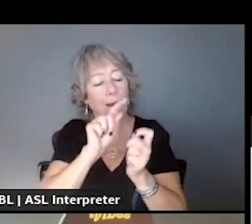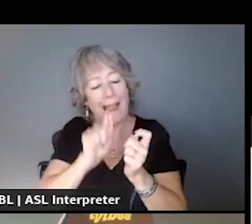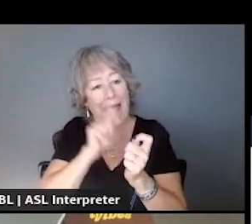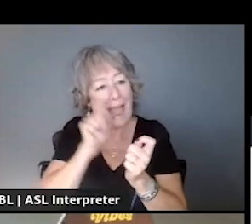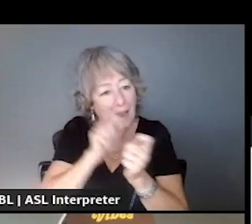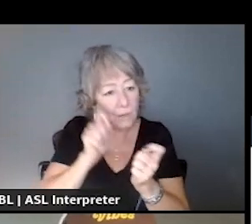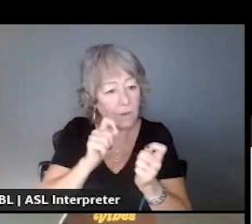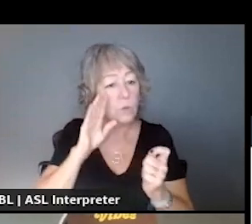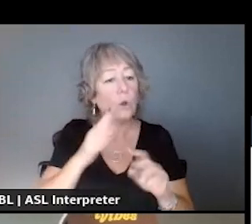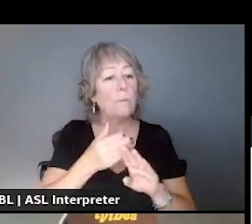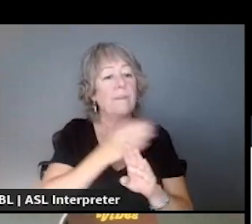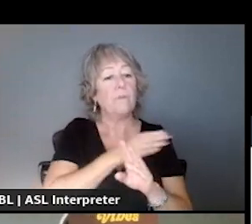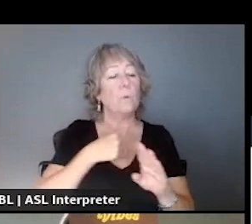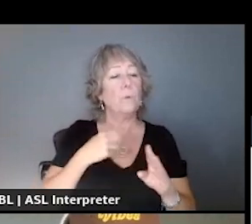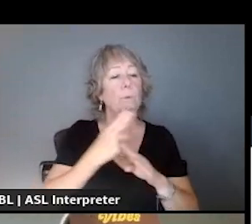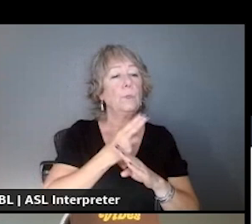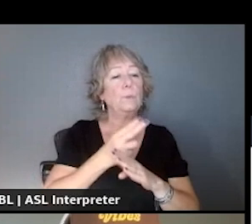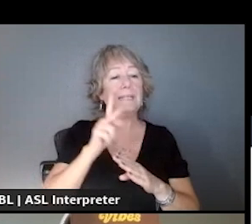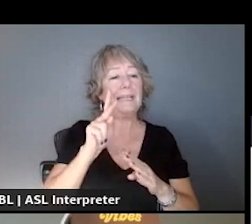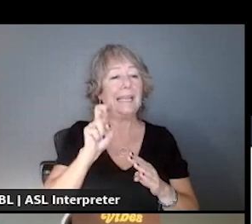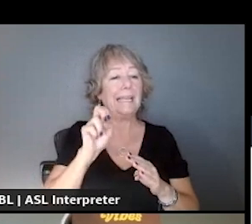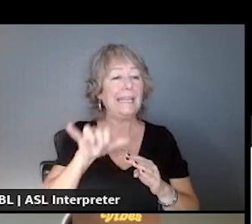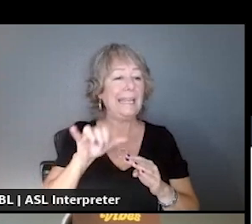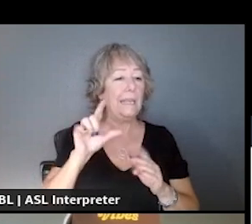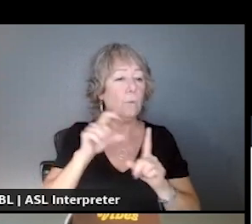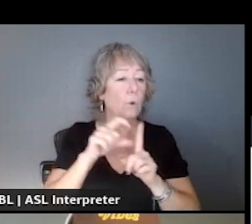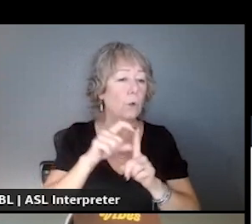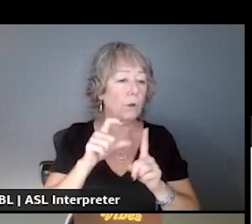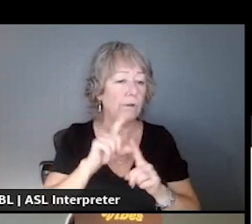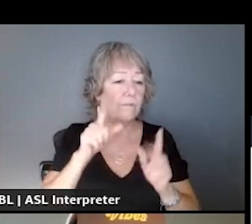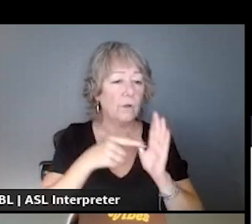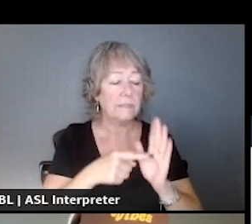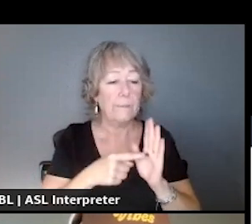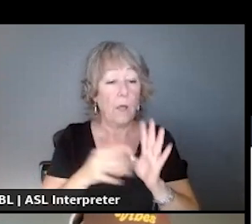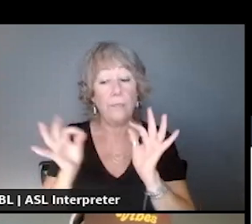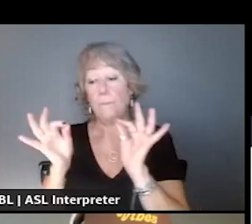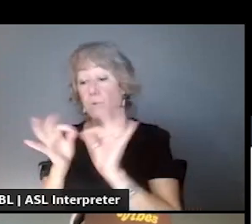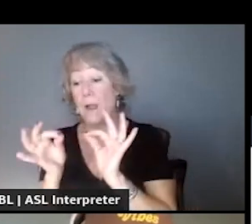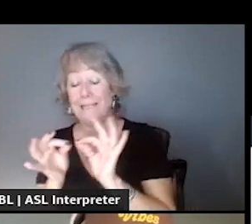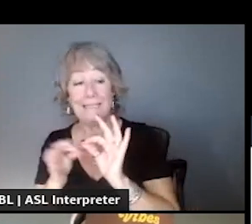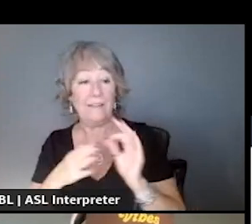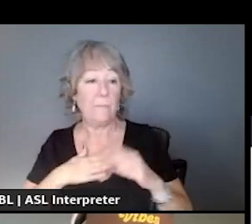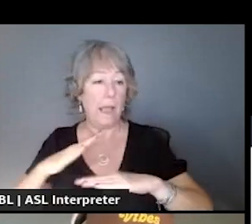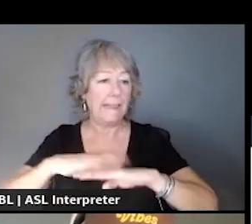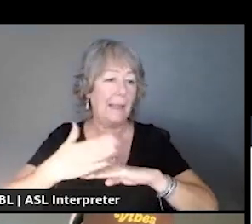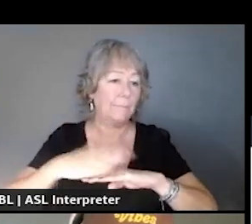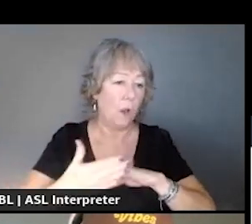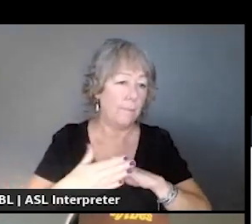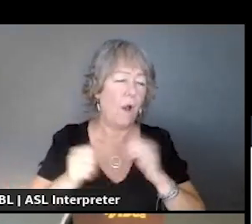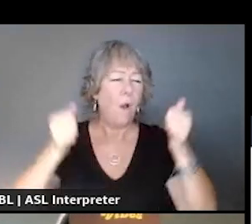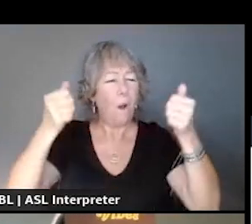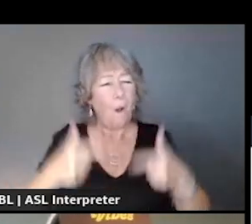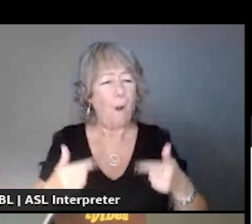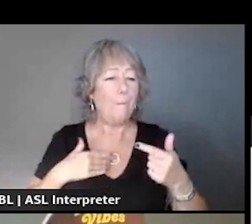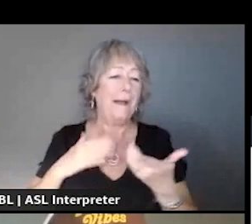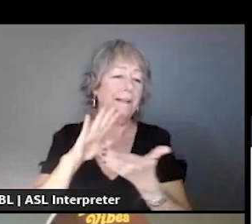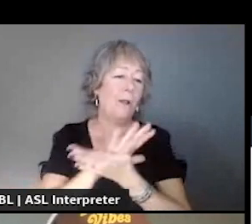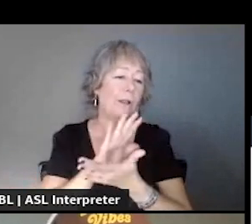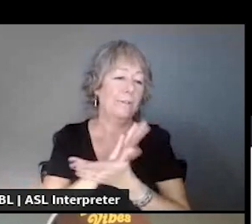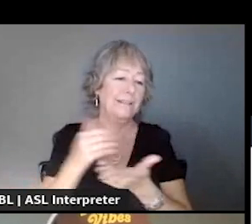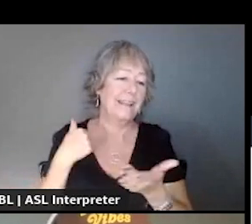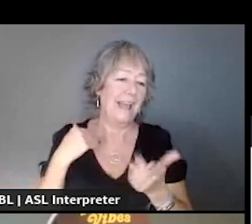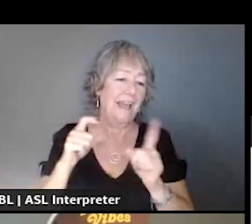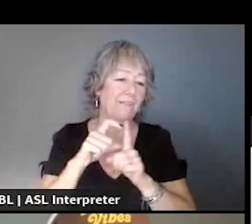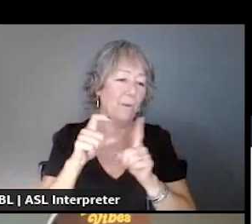would do keyword search, and if I was searching for something like, what is the price of my laptop? And in all my documents, price was